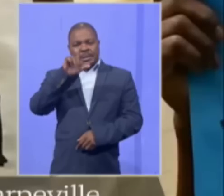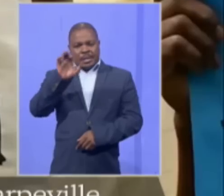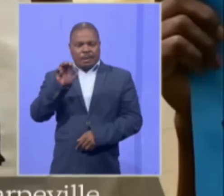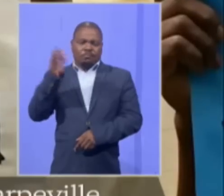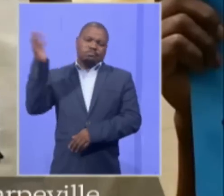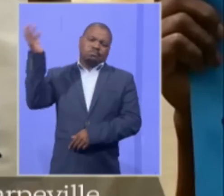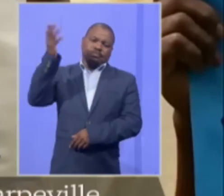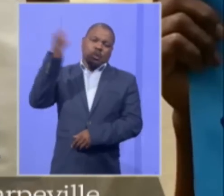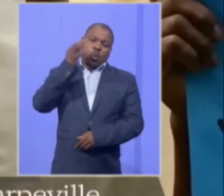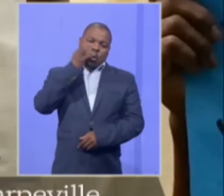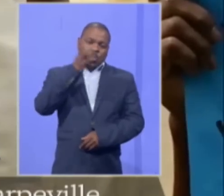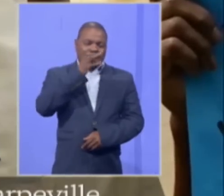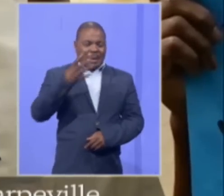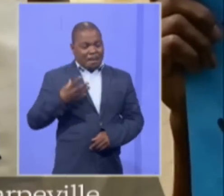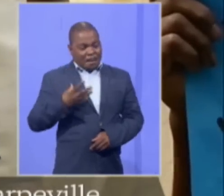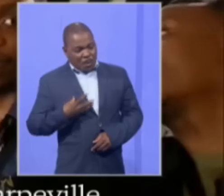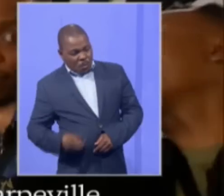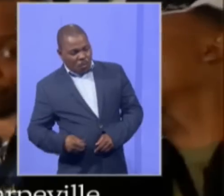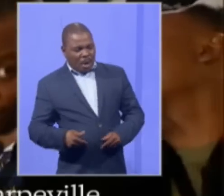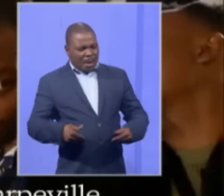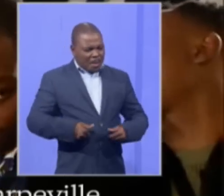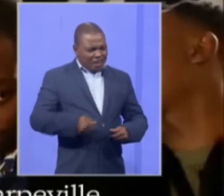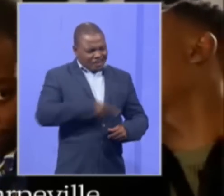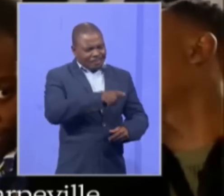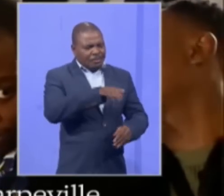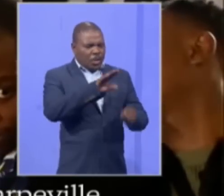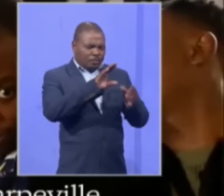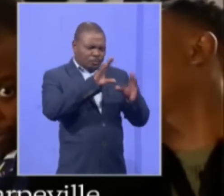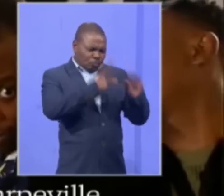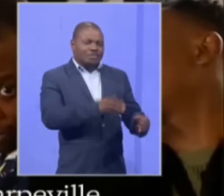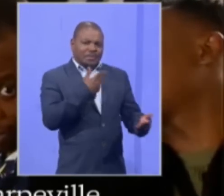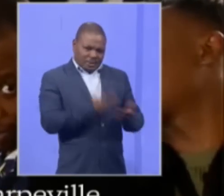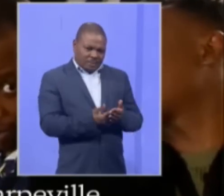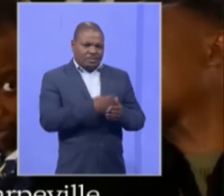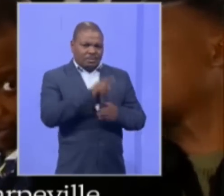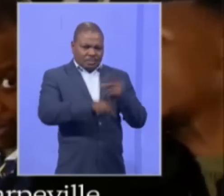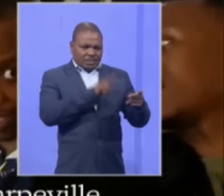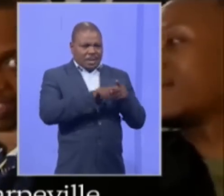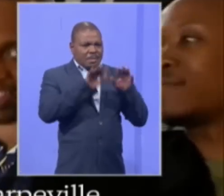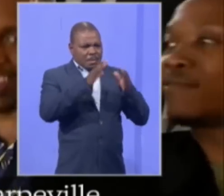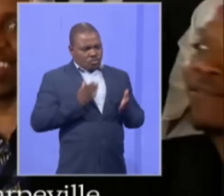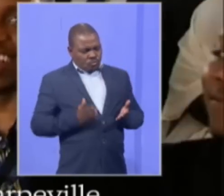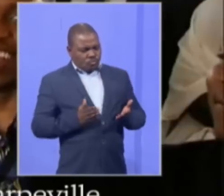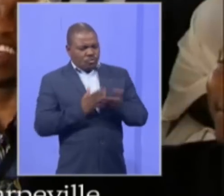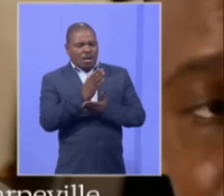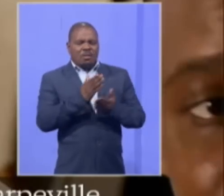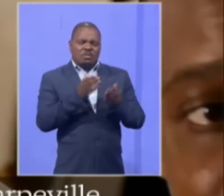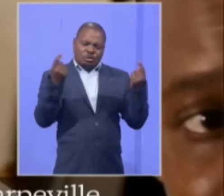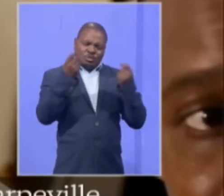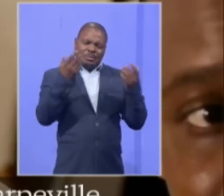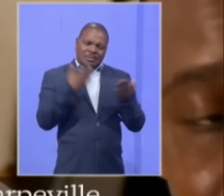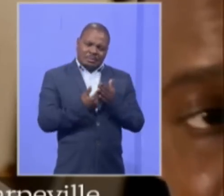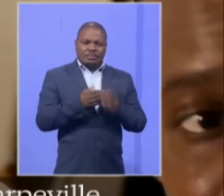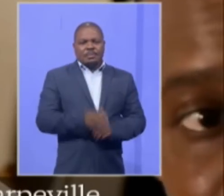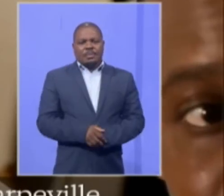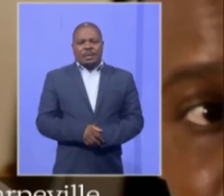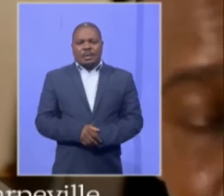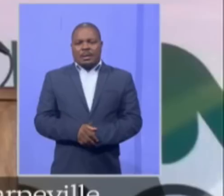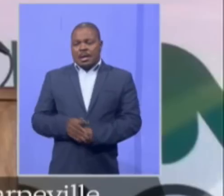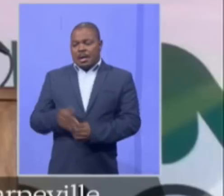gore bodidi le bohloki di ka fedišwa gomme badudi ba tšwela pele go ipsina ka ditokelo tša botho. The lack of economic